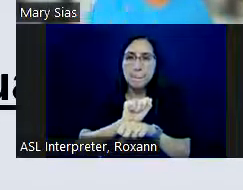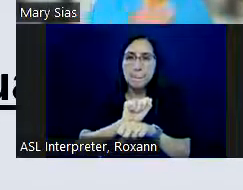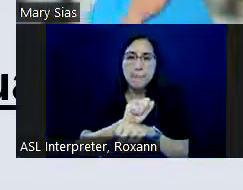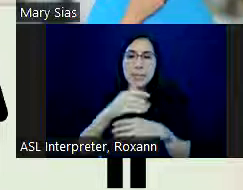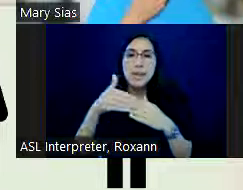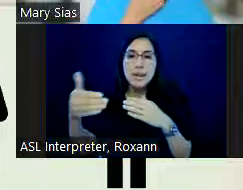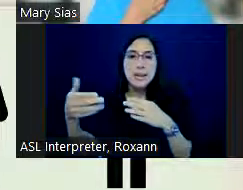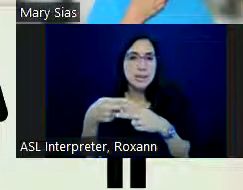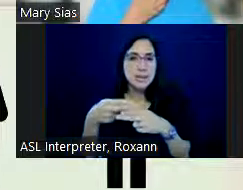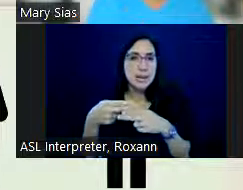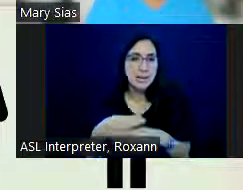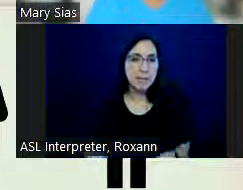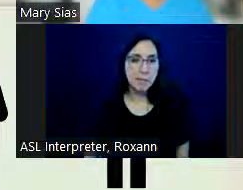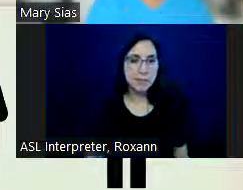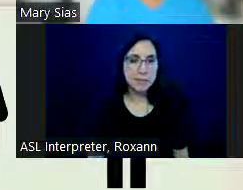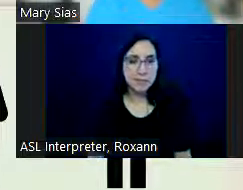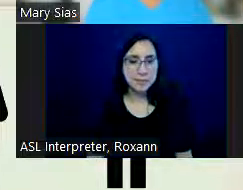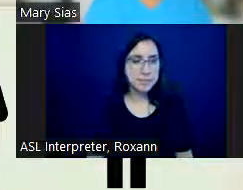slide.